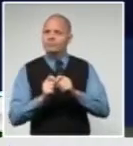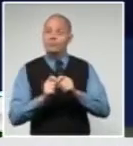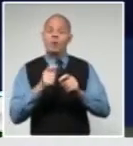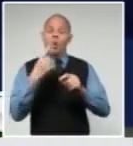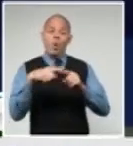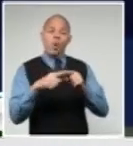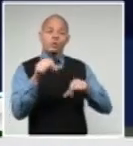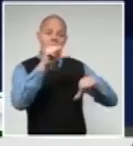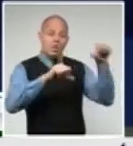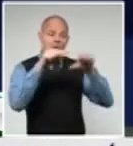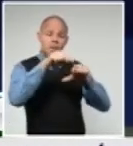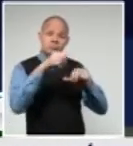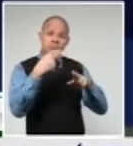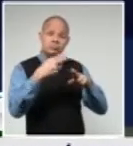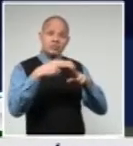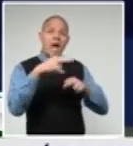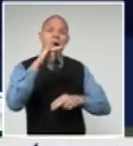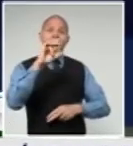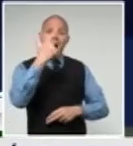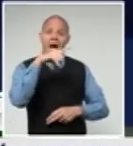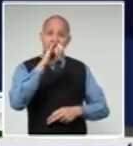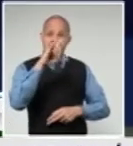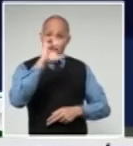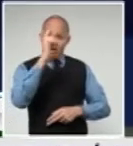306 in Fructuoso Rodriguez Hospital,